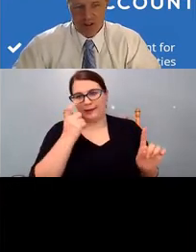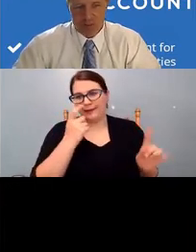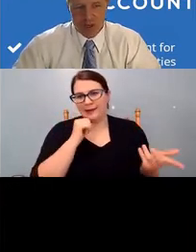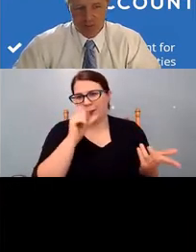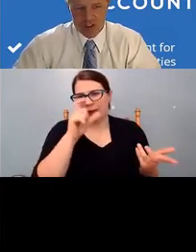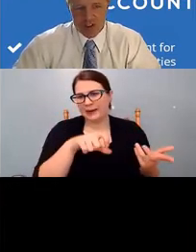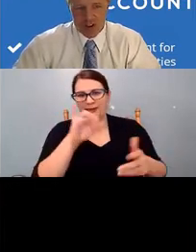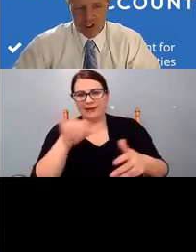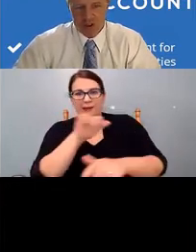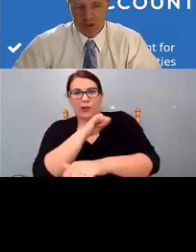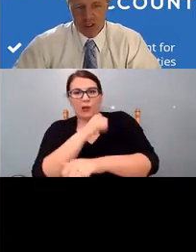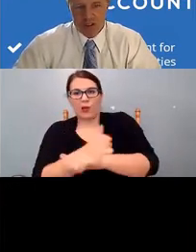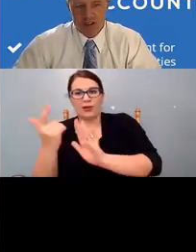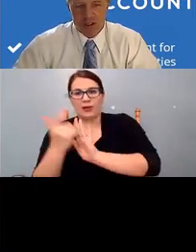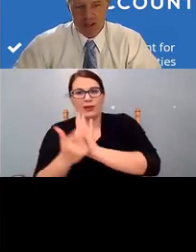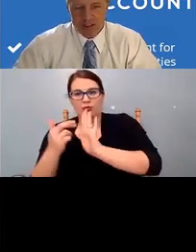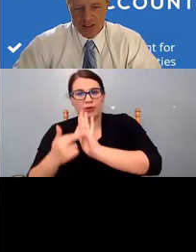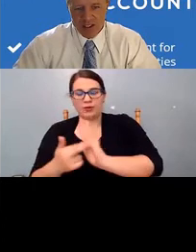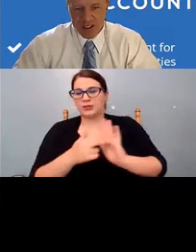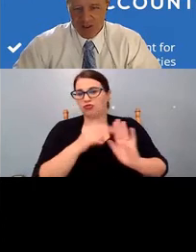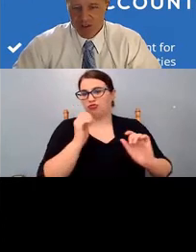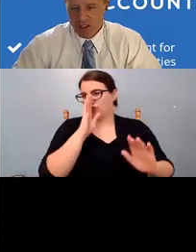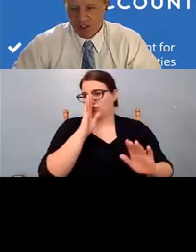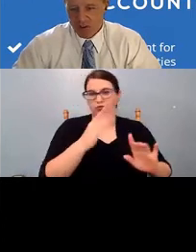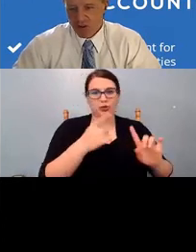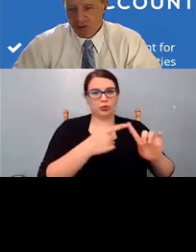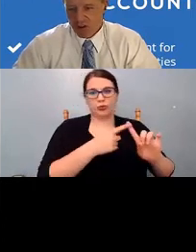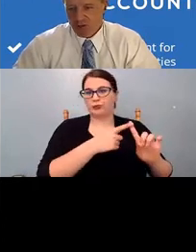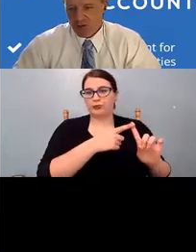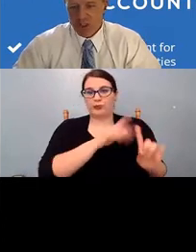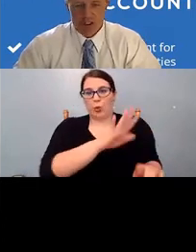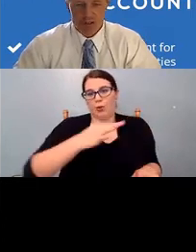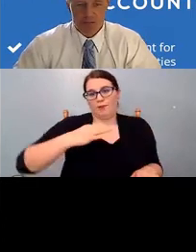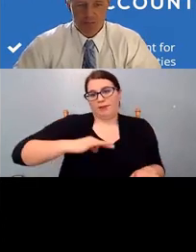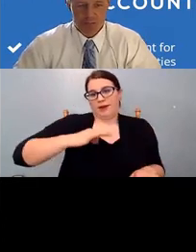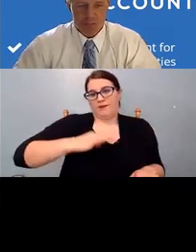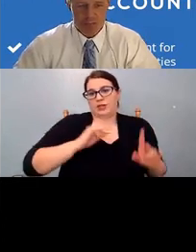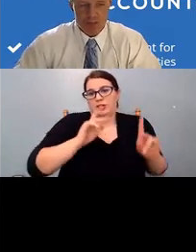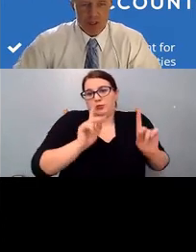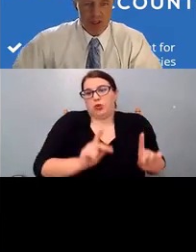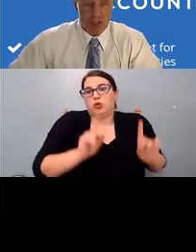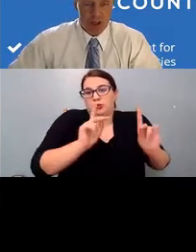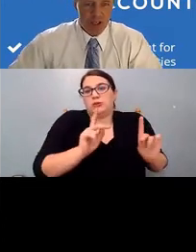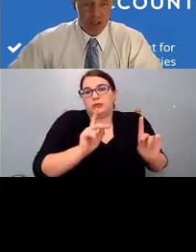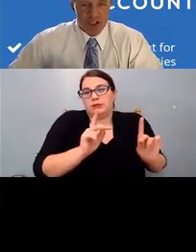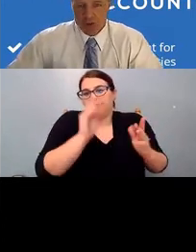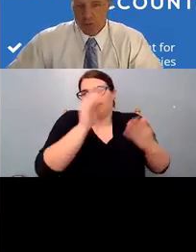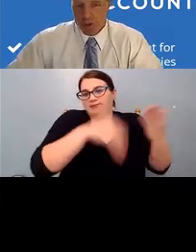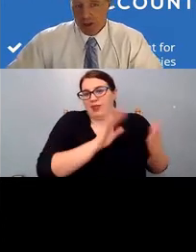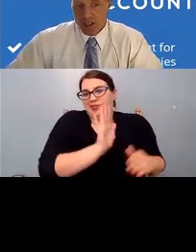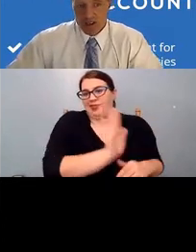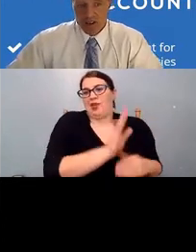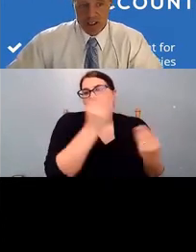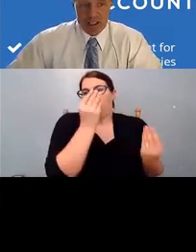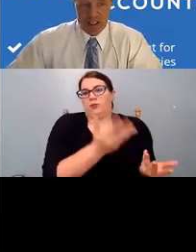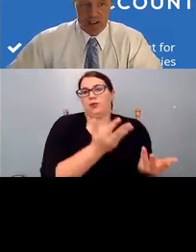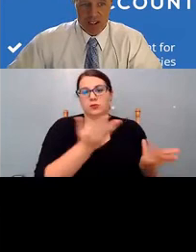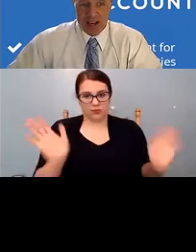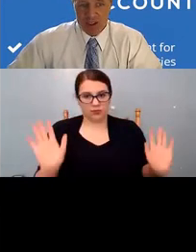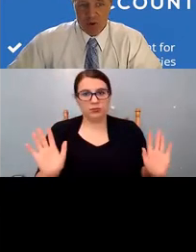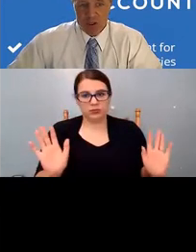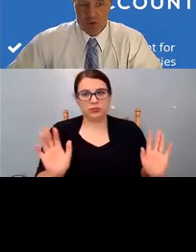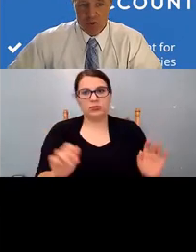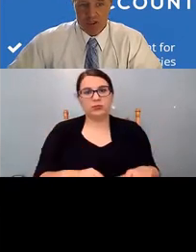straight to the beneficiary screen asking them to fill in their personal information. Again, I just point out here that any of